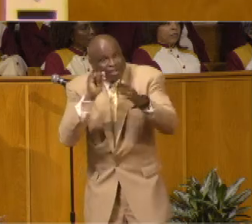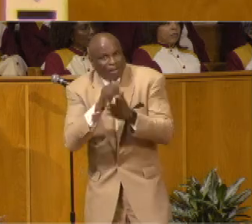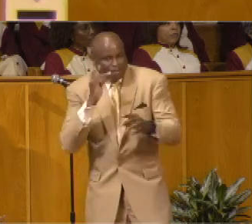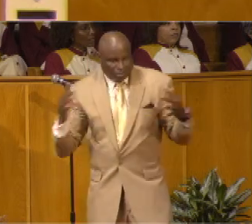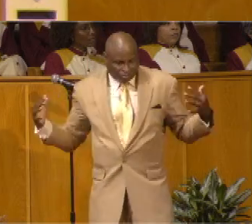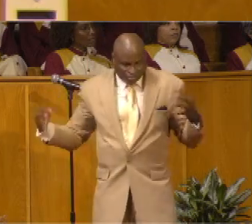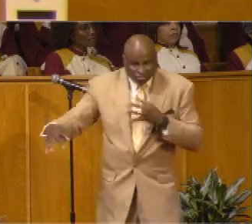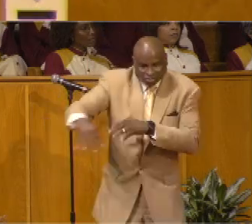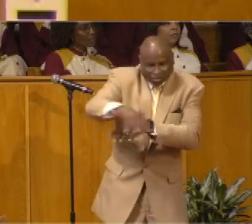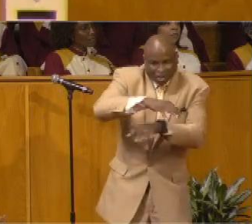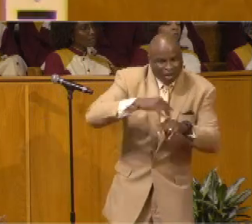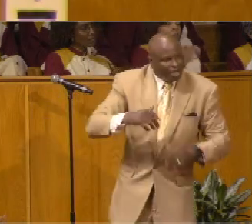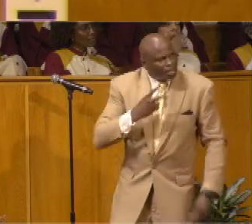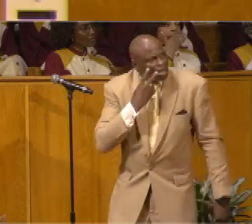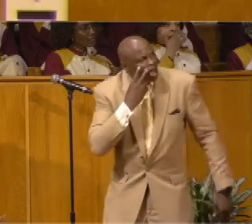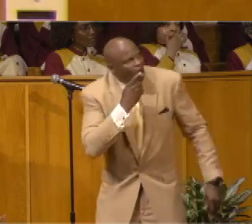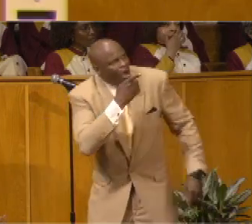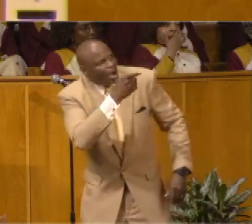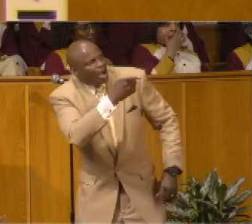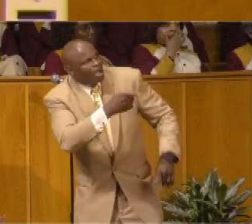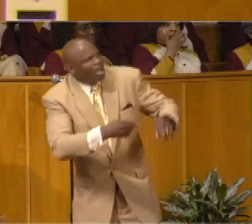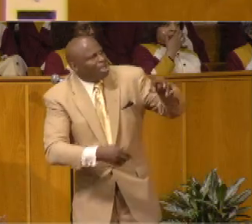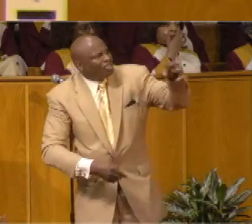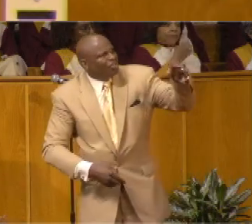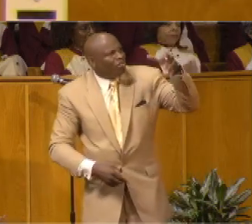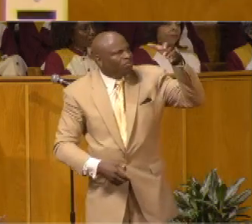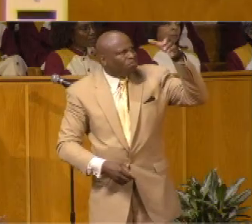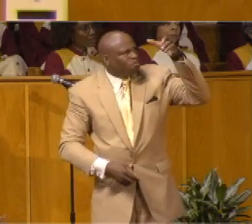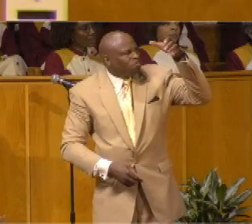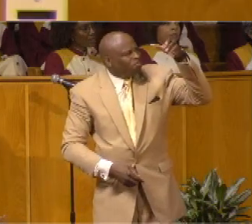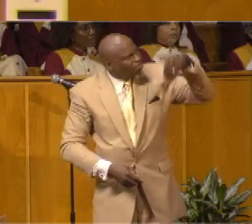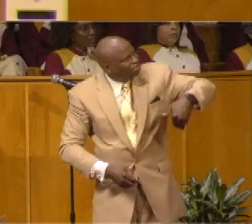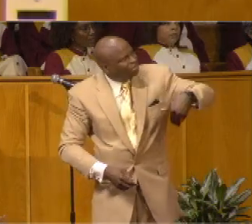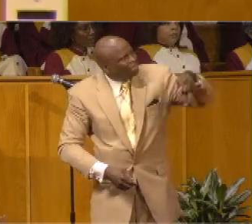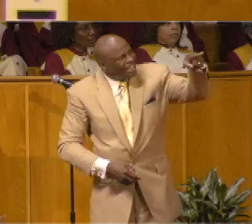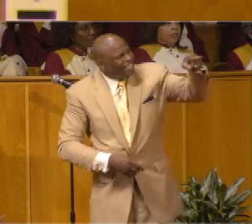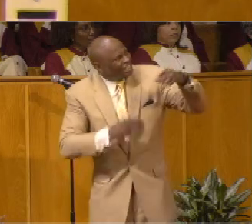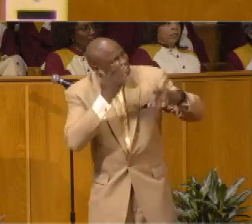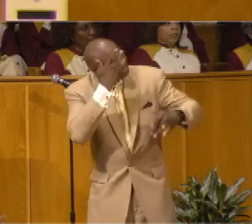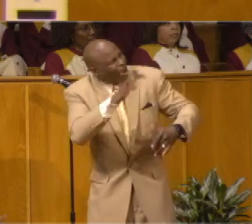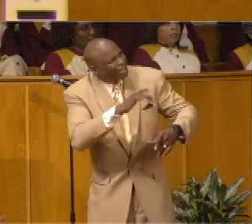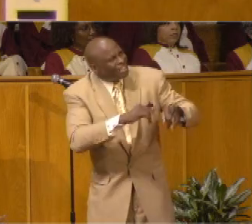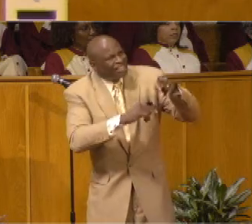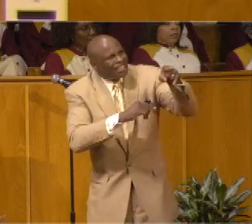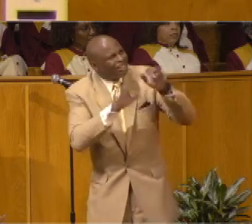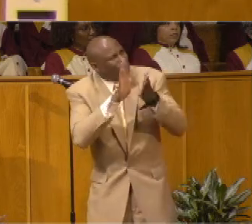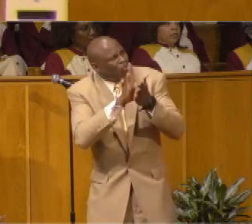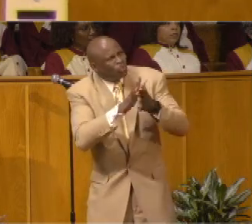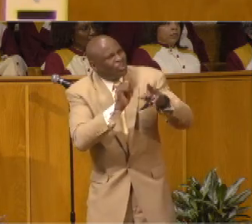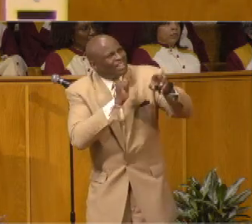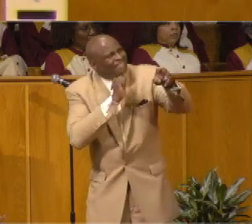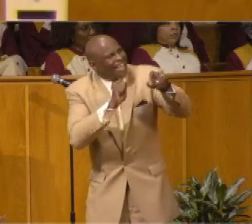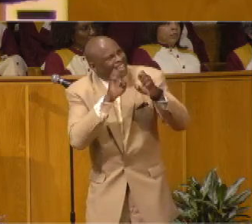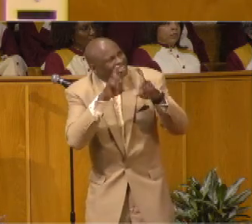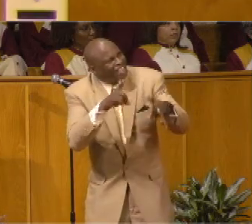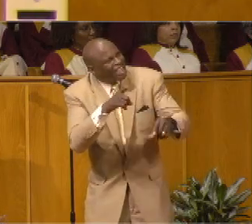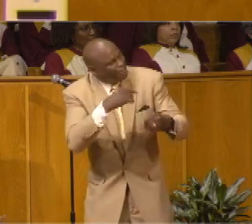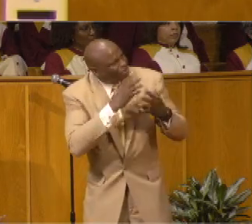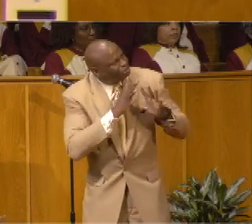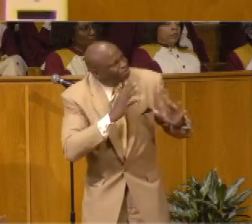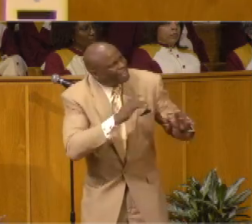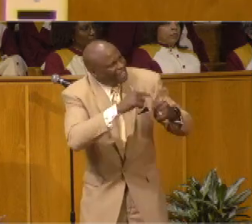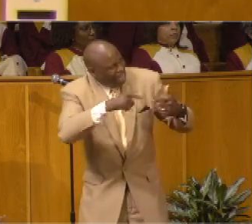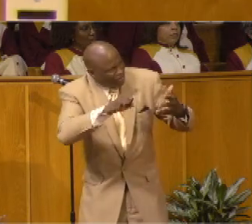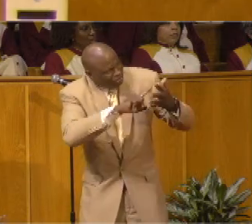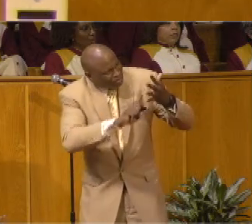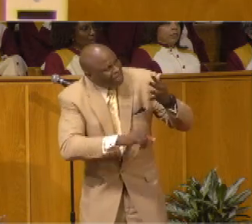gathering around are seeing these uneducated Galileans speaking in foreign languages that they understand, and they can't